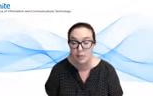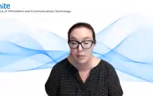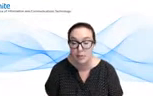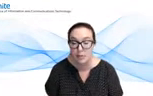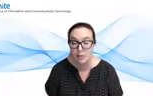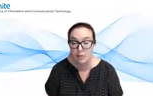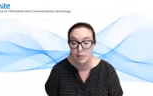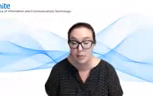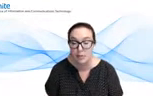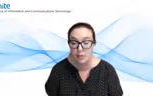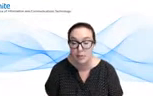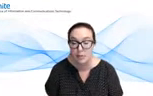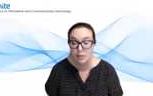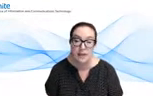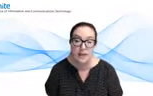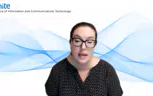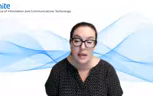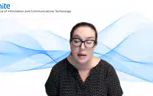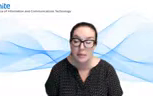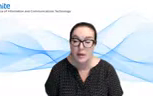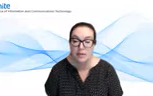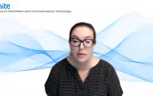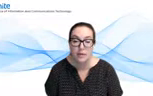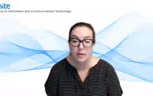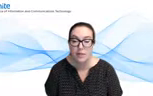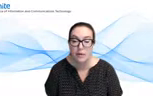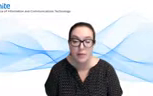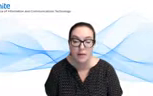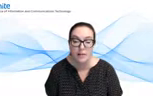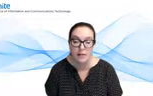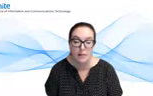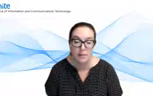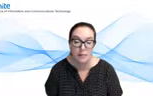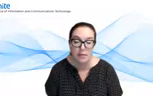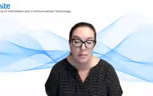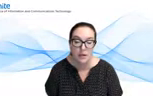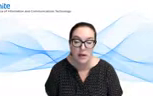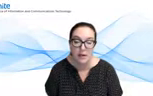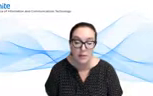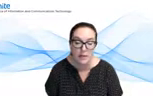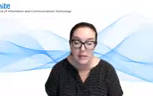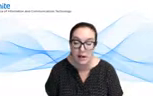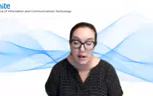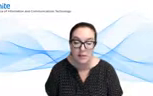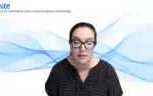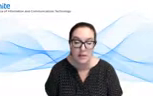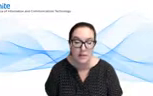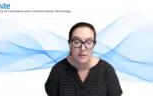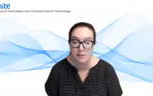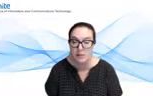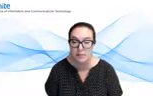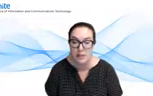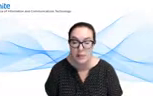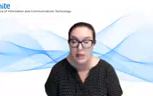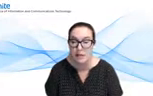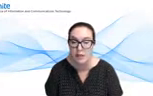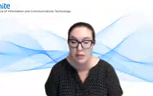people about accessibility. Content is the key. If you have an accessible platform and the content is not, then